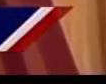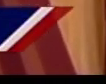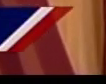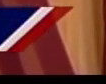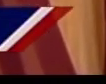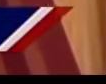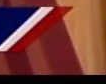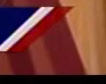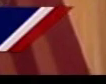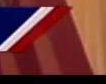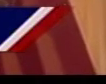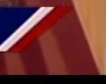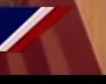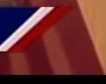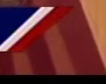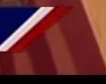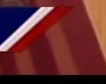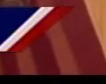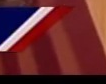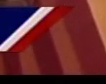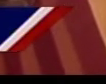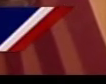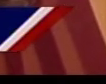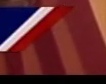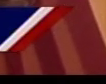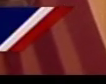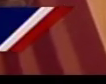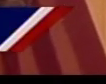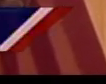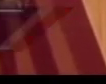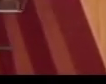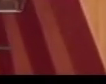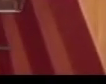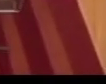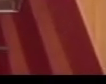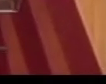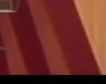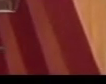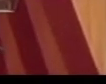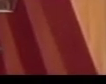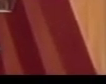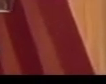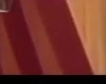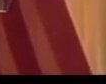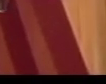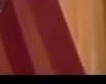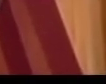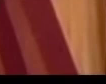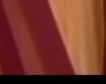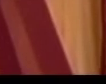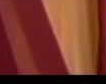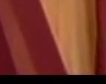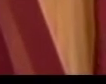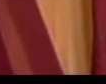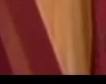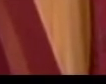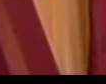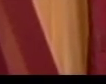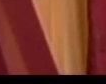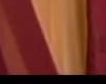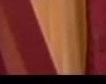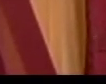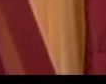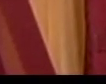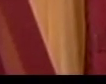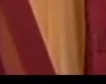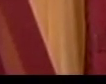project they want to carry out, any business they want to carry out, they're only like Christians on Sunday. From Monday to Saturday,